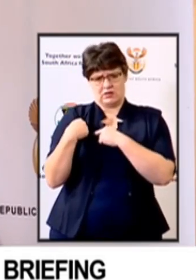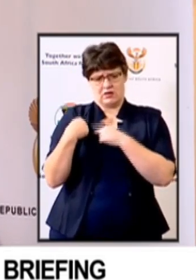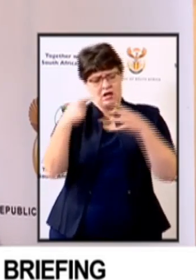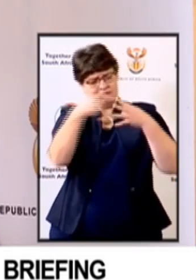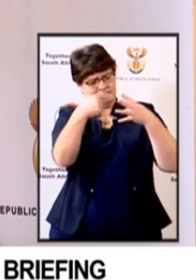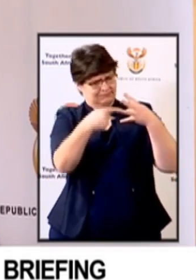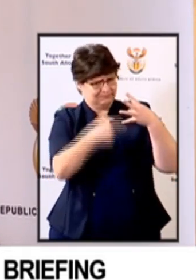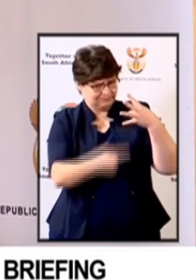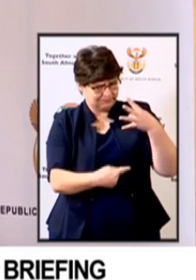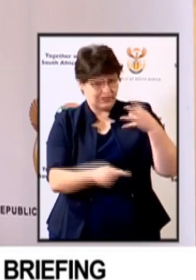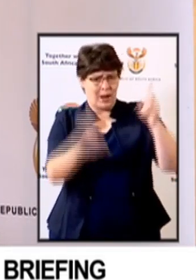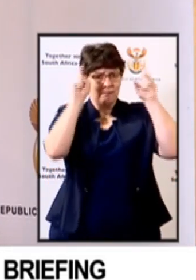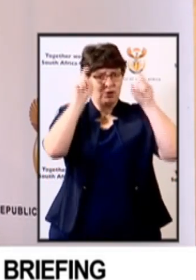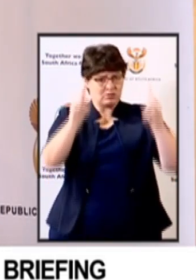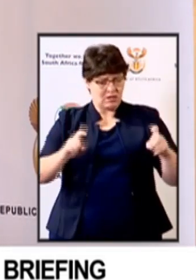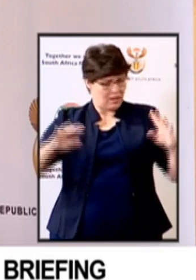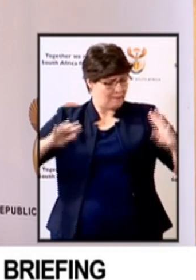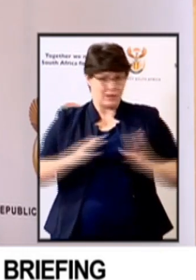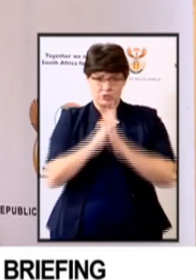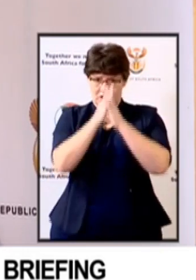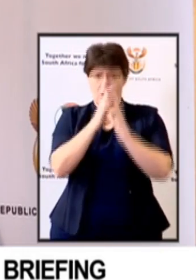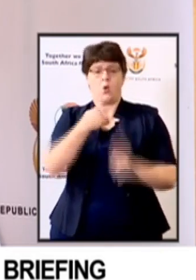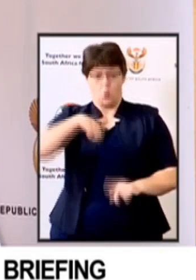these principles of Batupila,